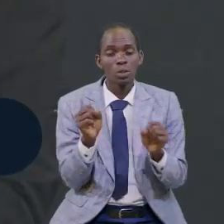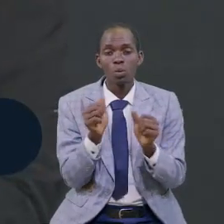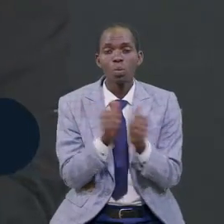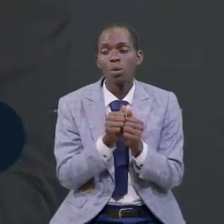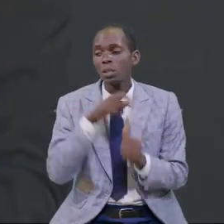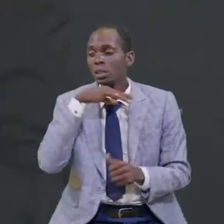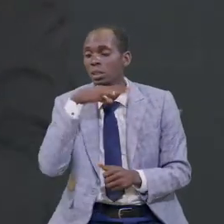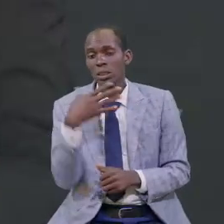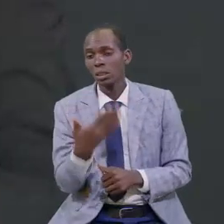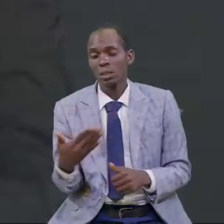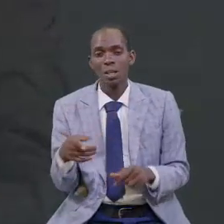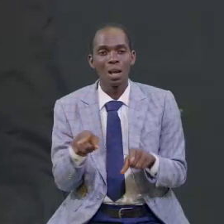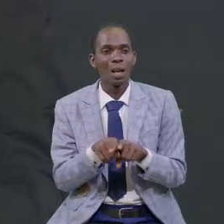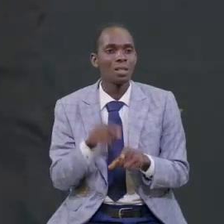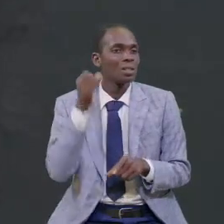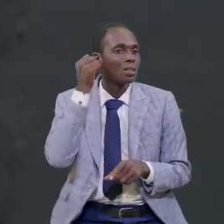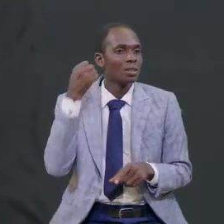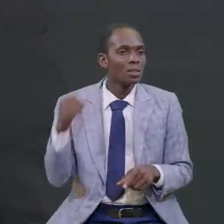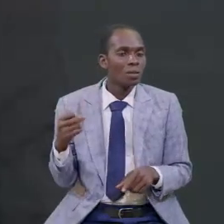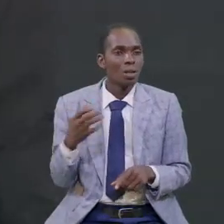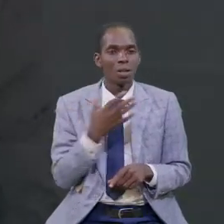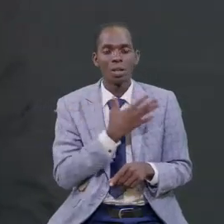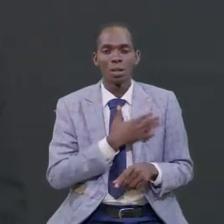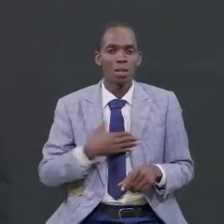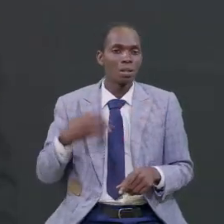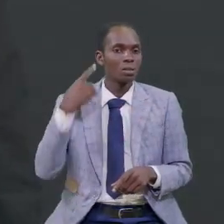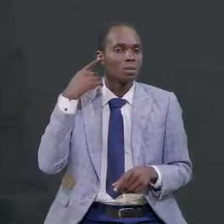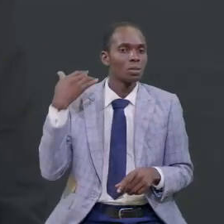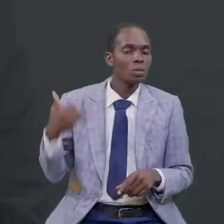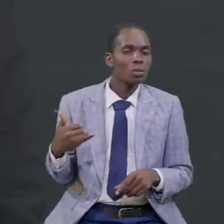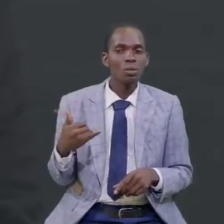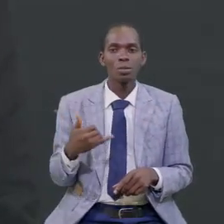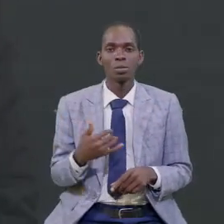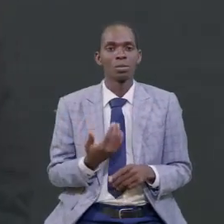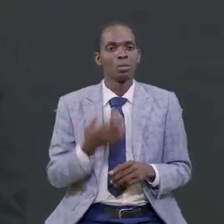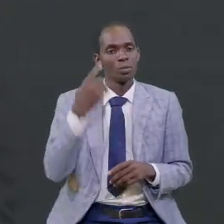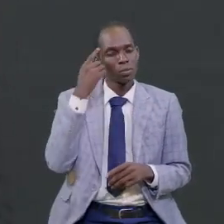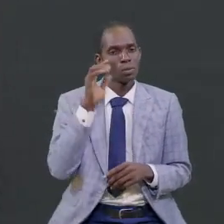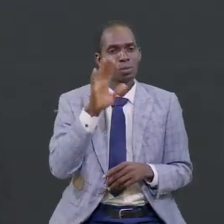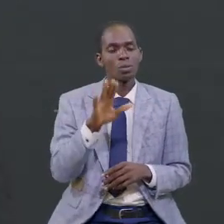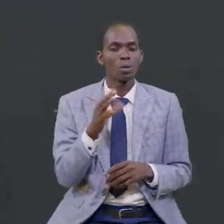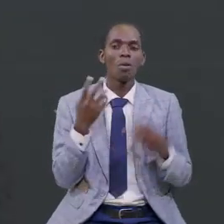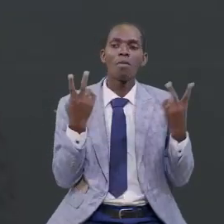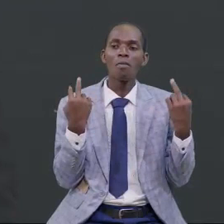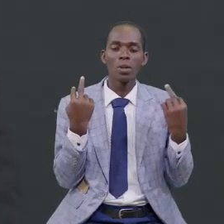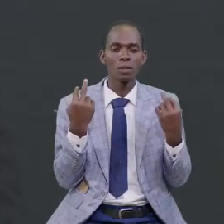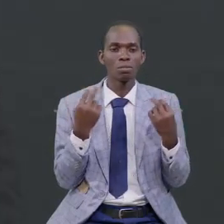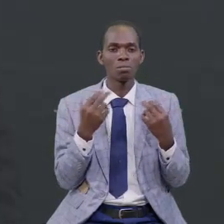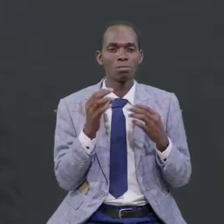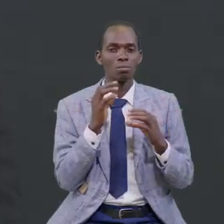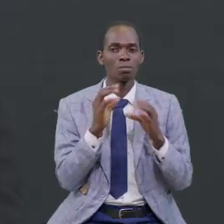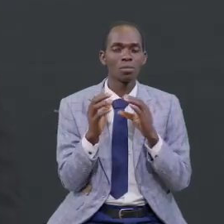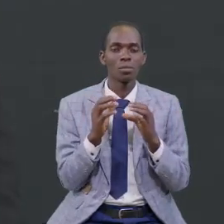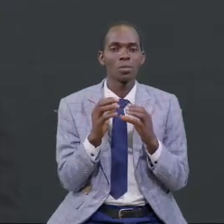silver and gold from your vain conversation received from by